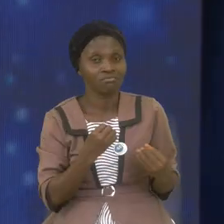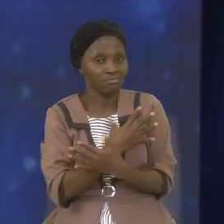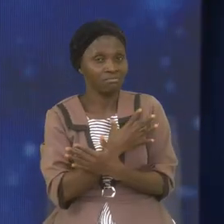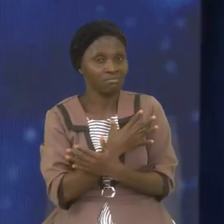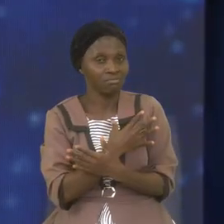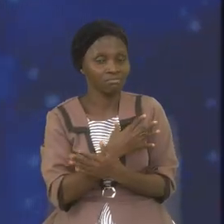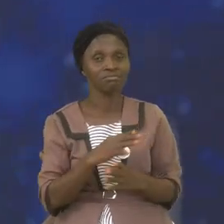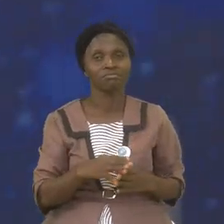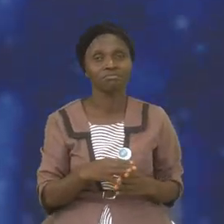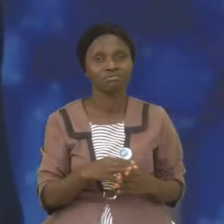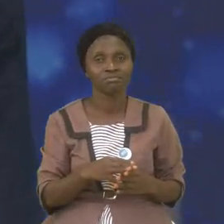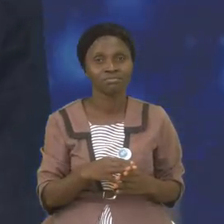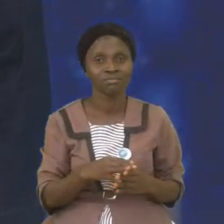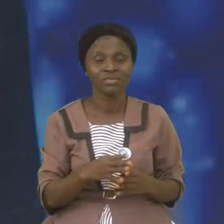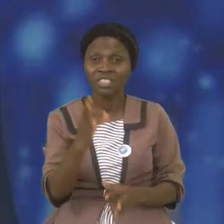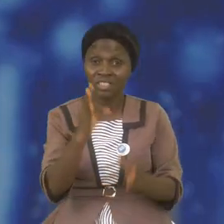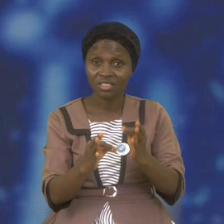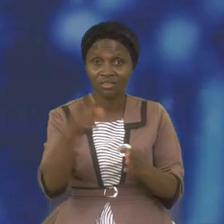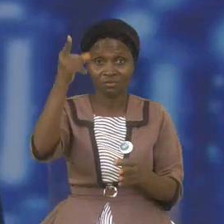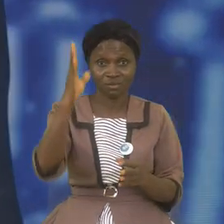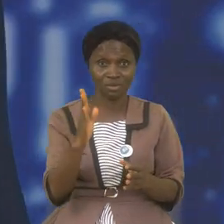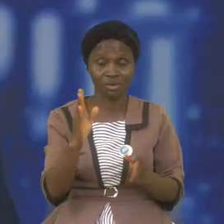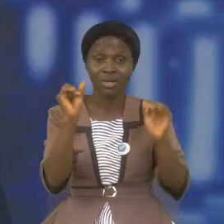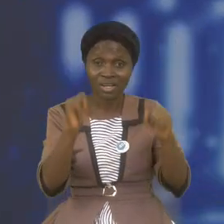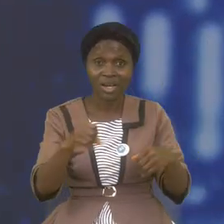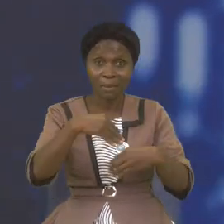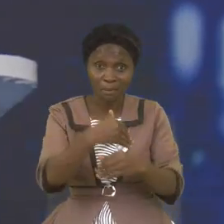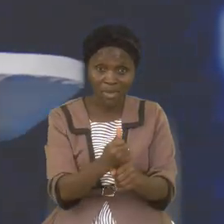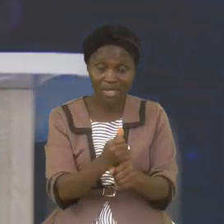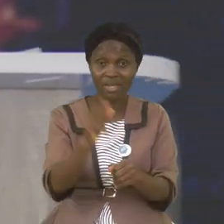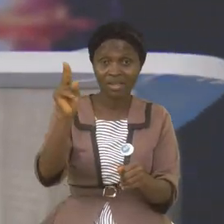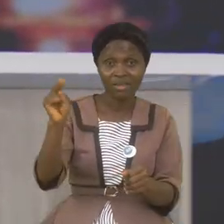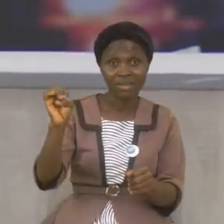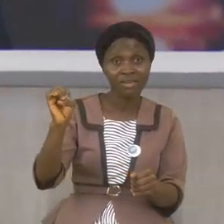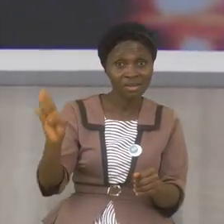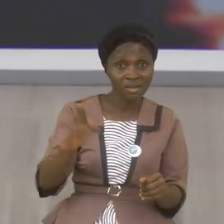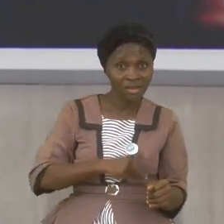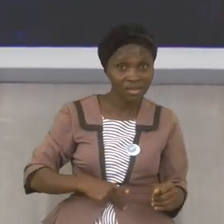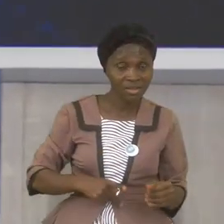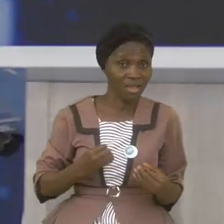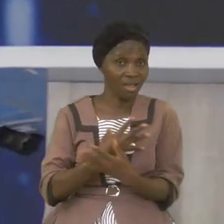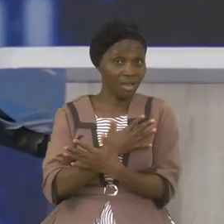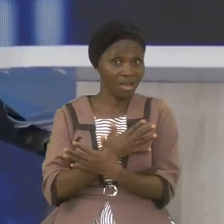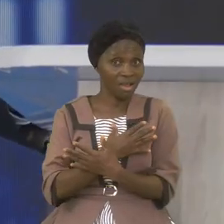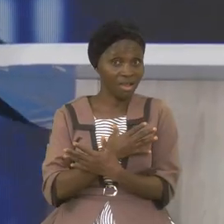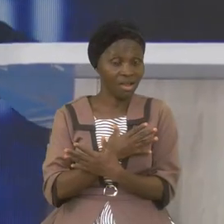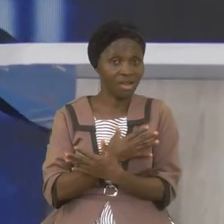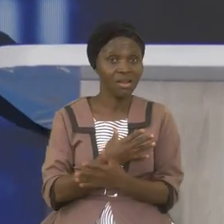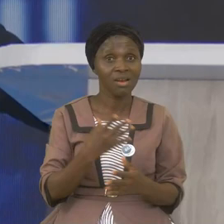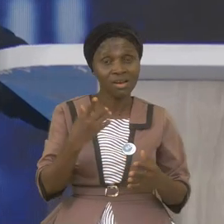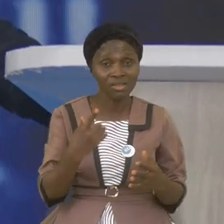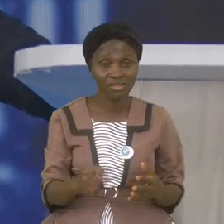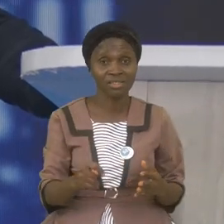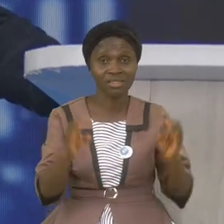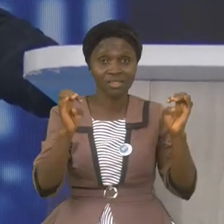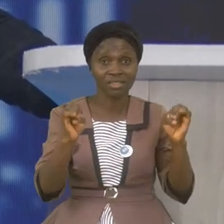If God could make Nebuchadnezzar afraid, the emperor afraid,